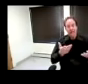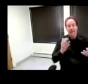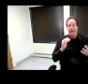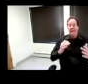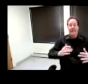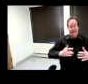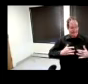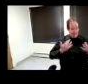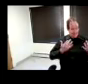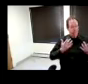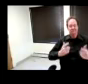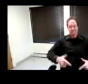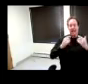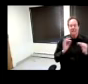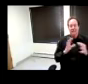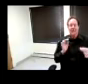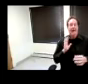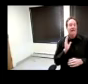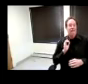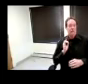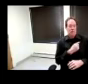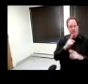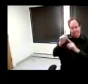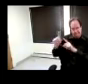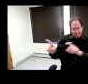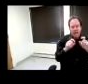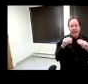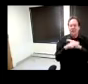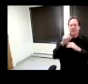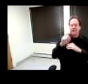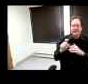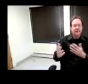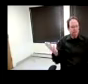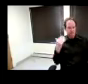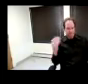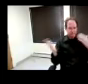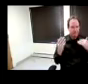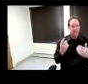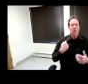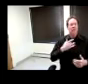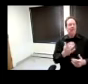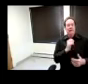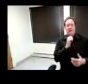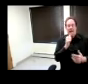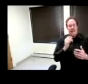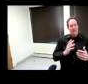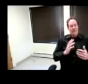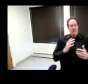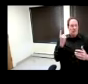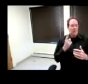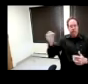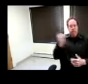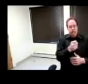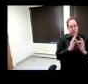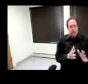caption and we ask about accessibility needs. We don't typically have sign language interpreters, but if someone